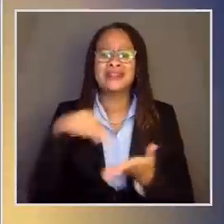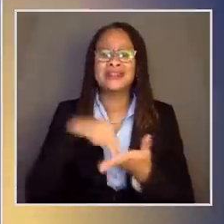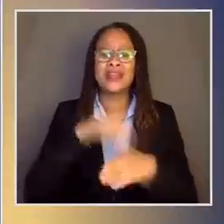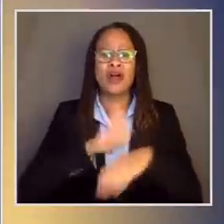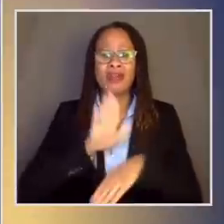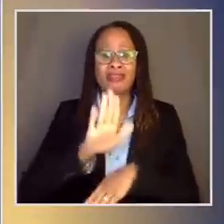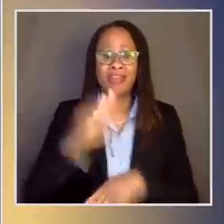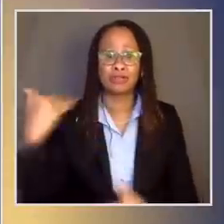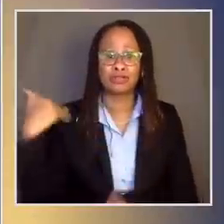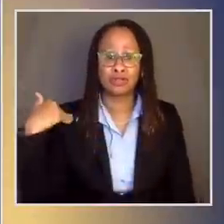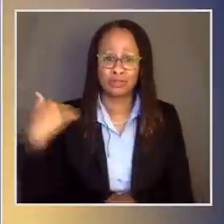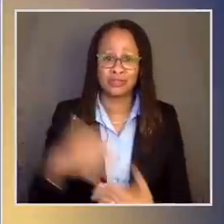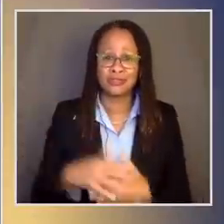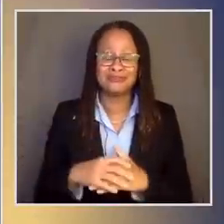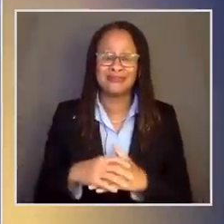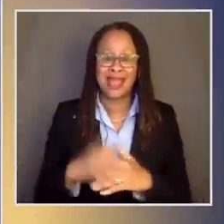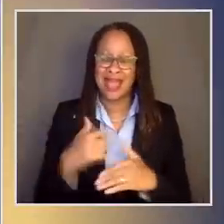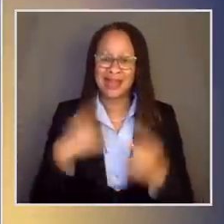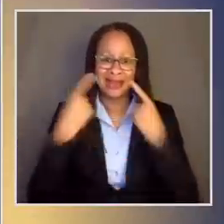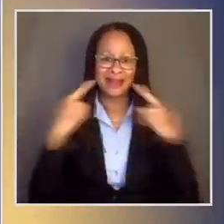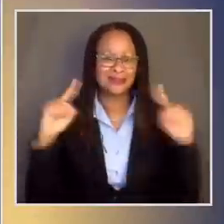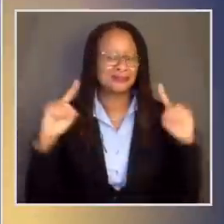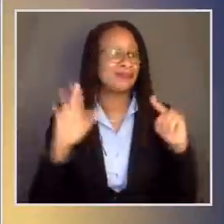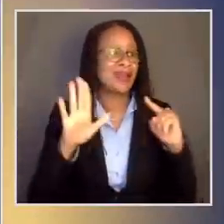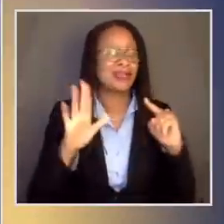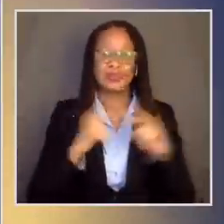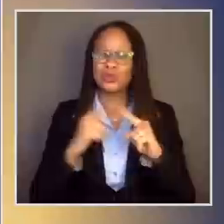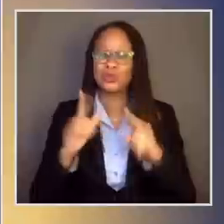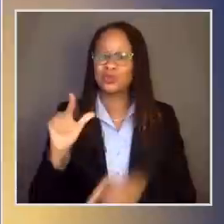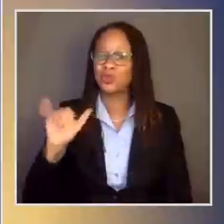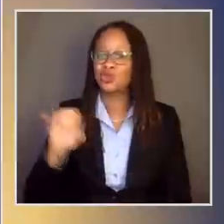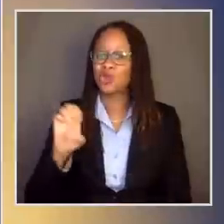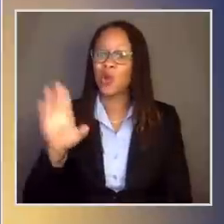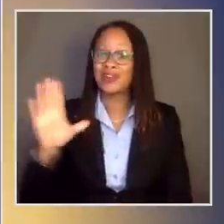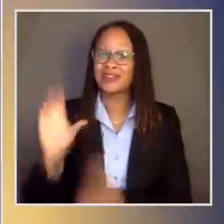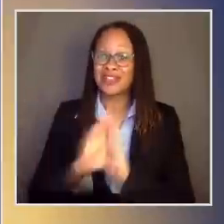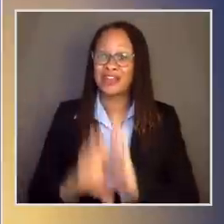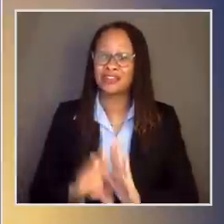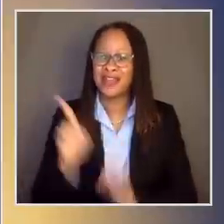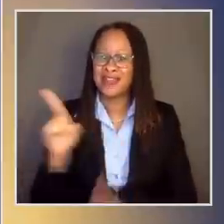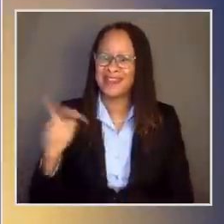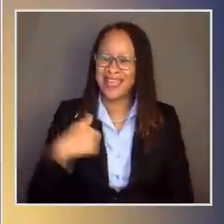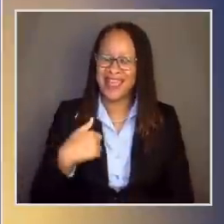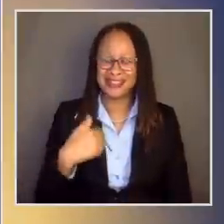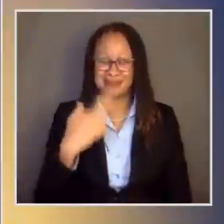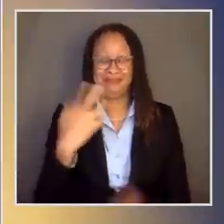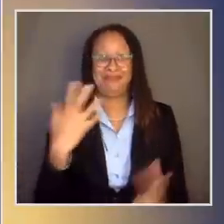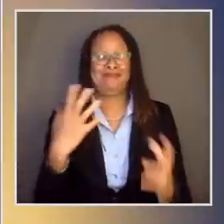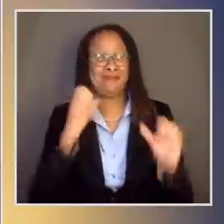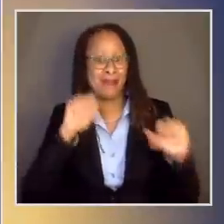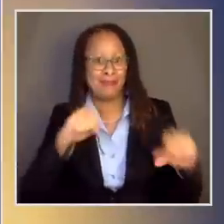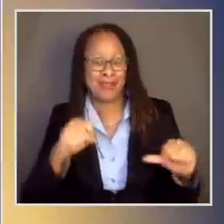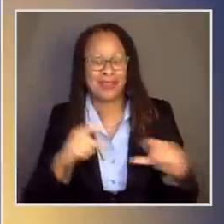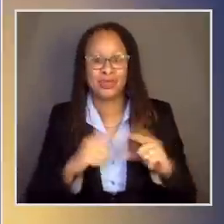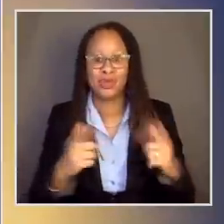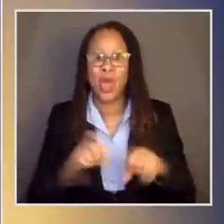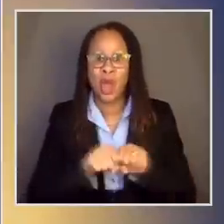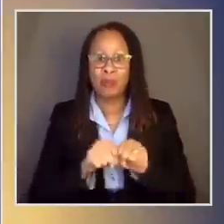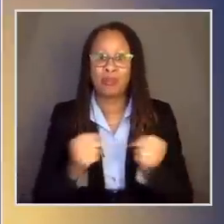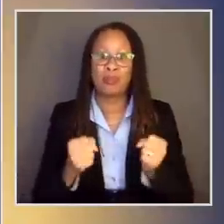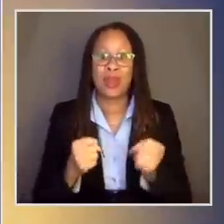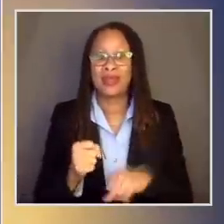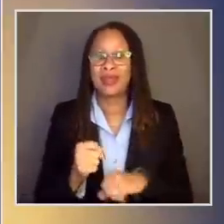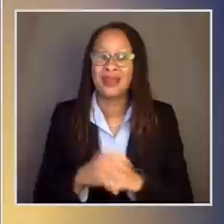a testament it is to Joe's character that he had the audacity to break one of the most